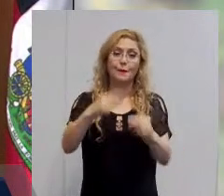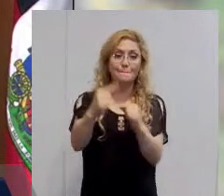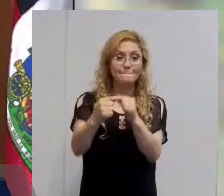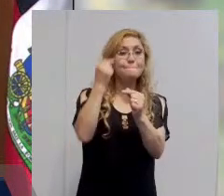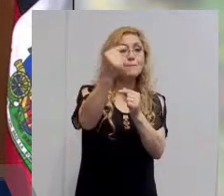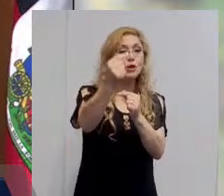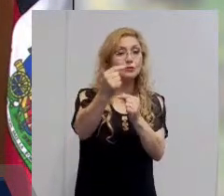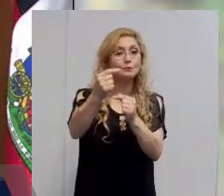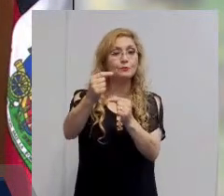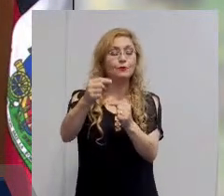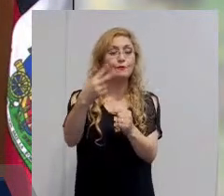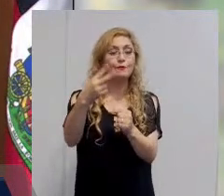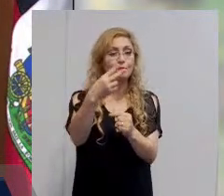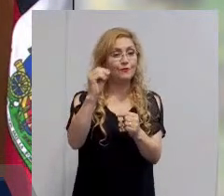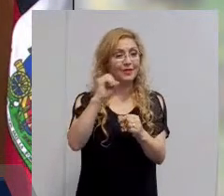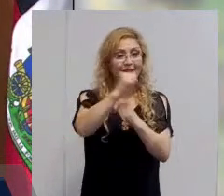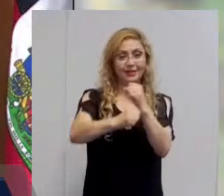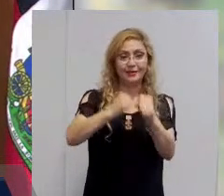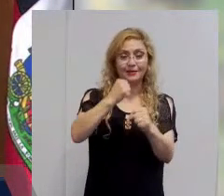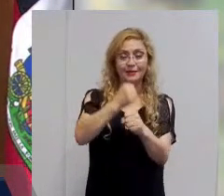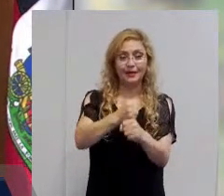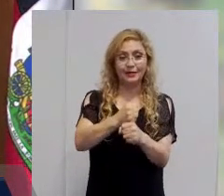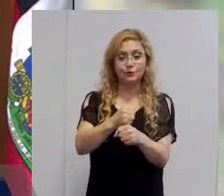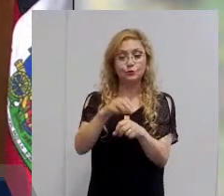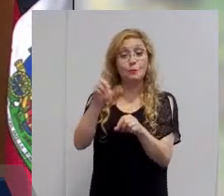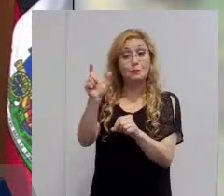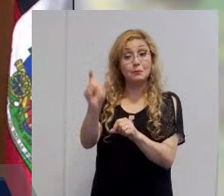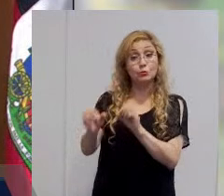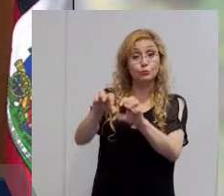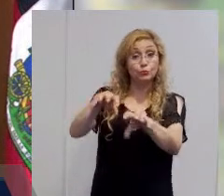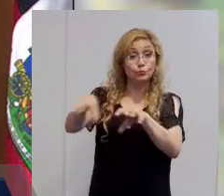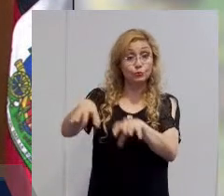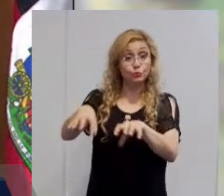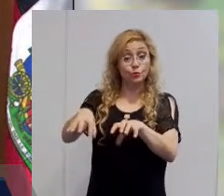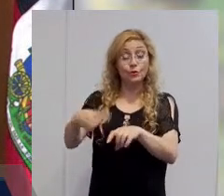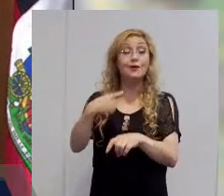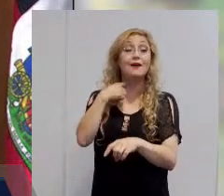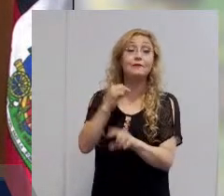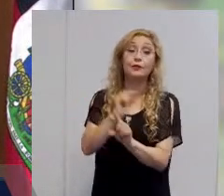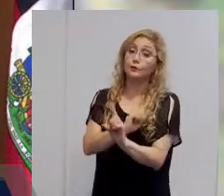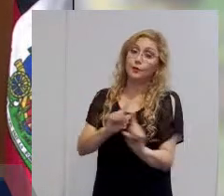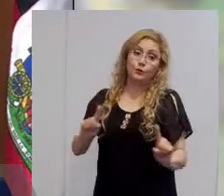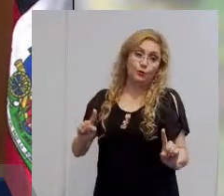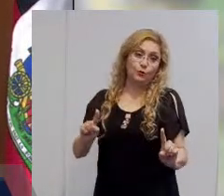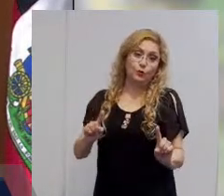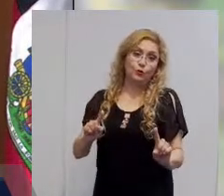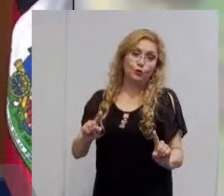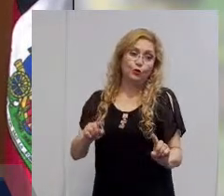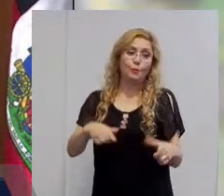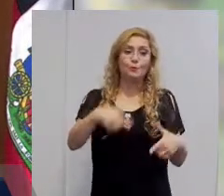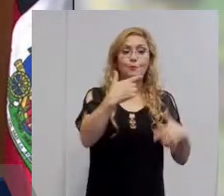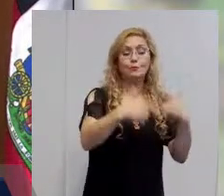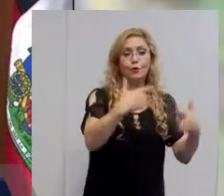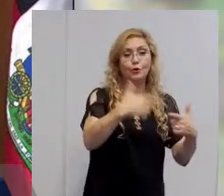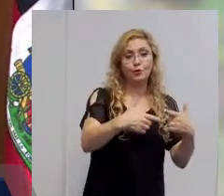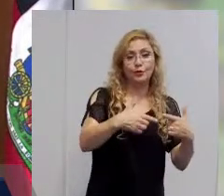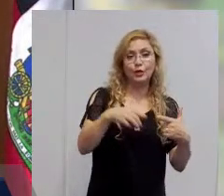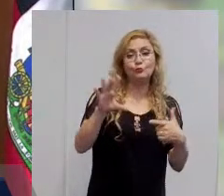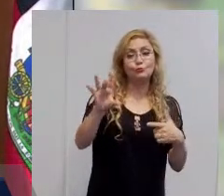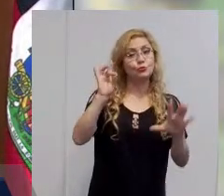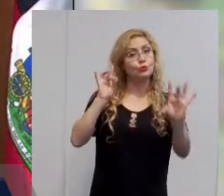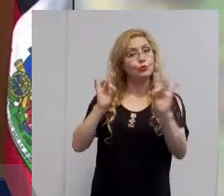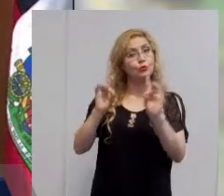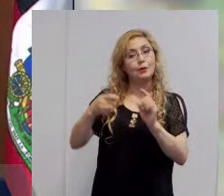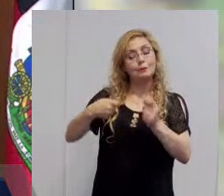be sustainable and resilient for 20 years, and so that the producers would not be